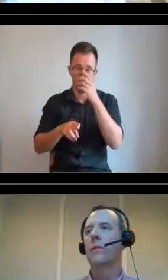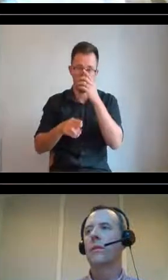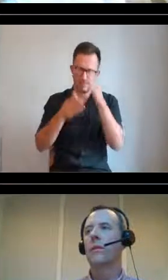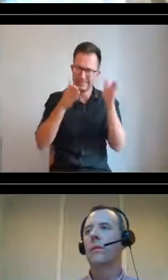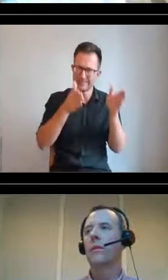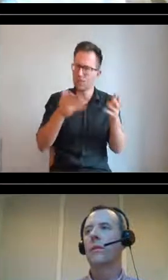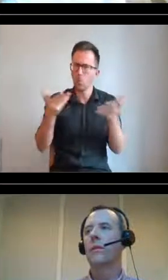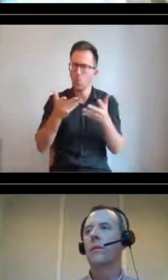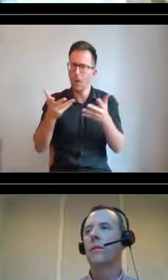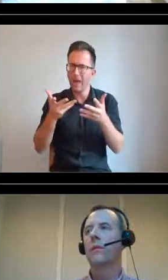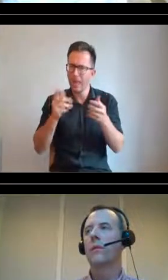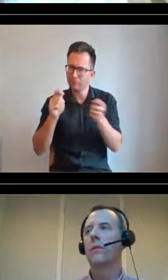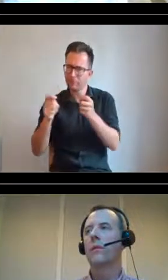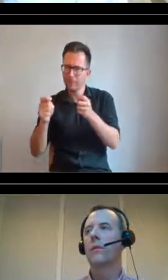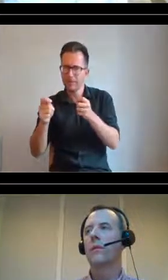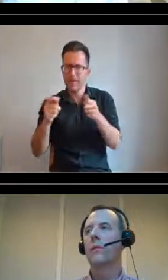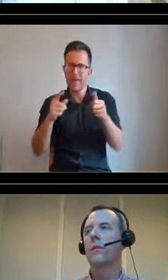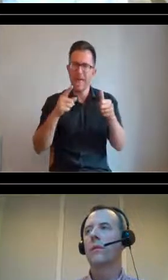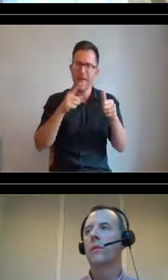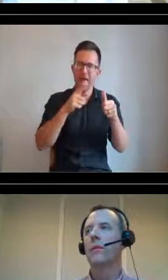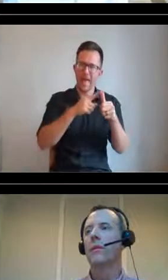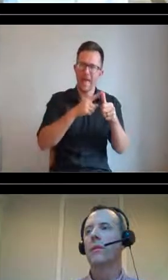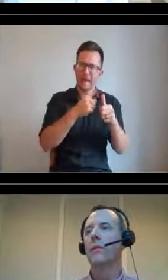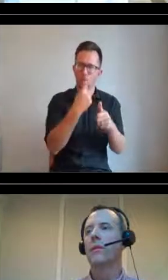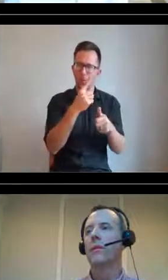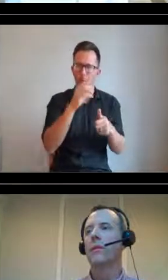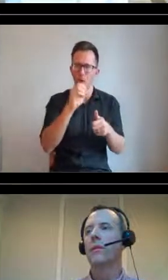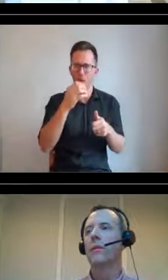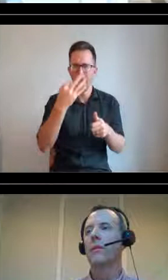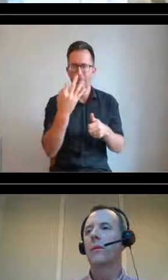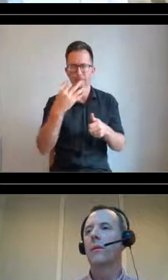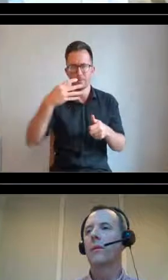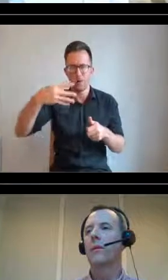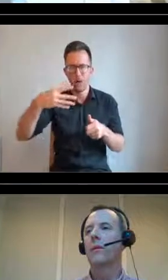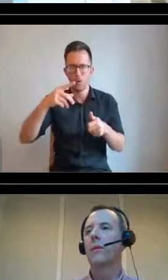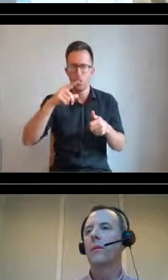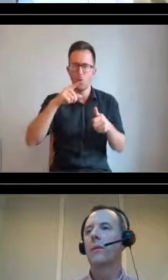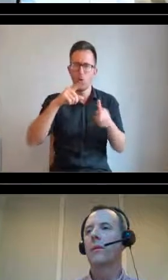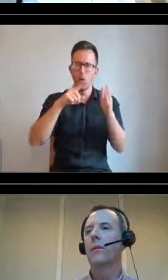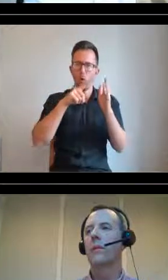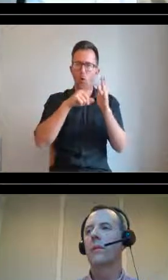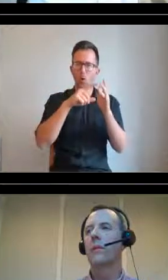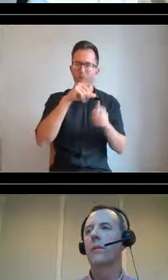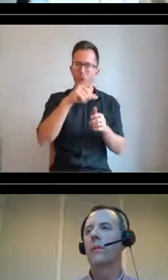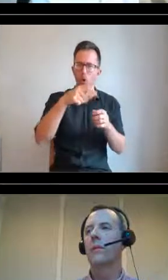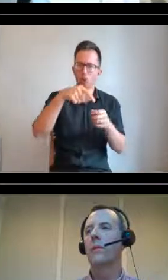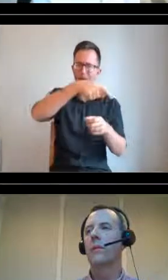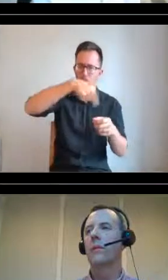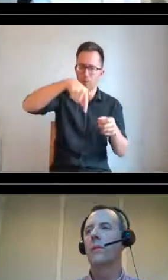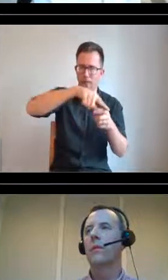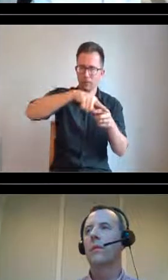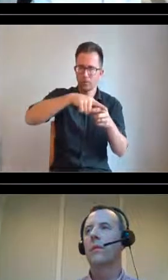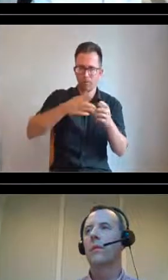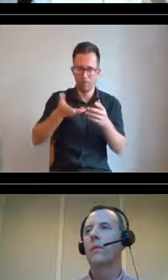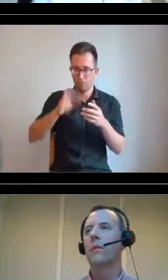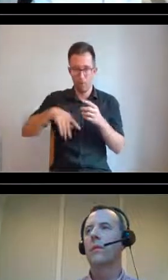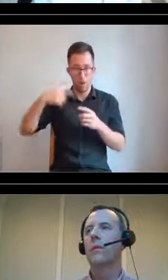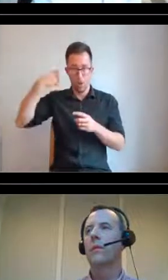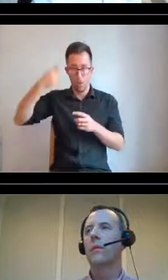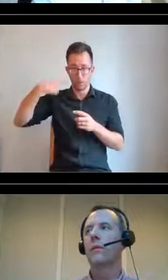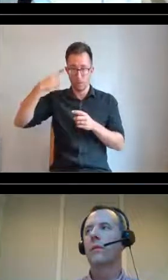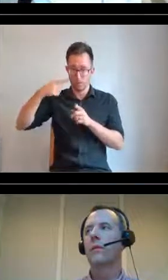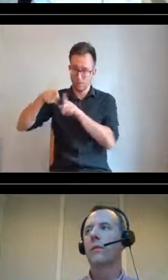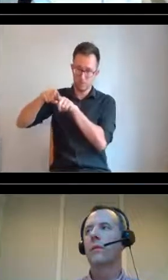the A1089 and the Orsett Cock roundabout, and it's if you're coming out of London, so going